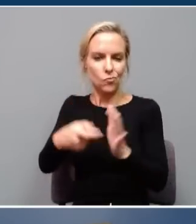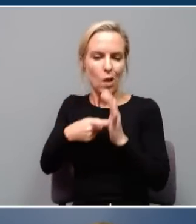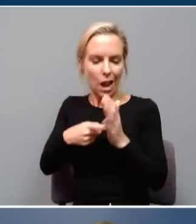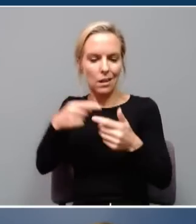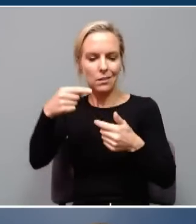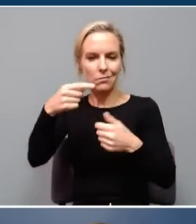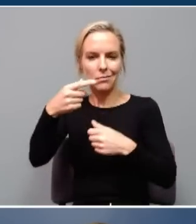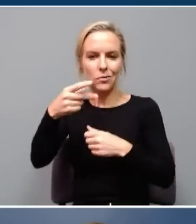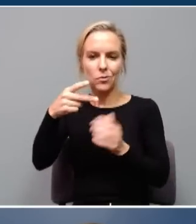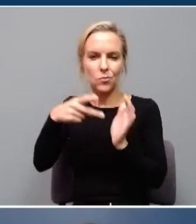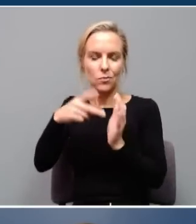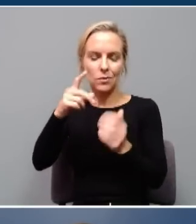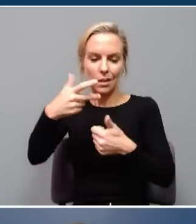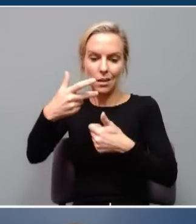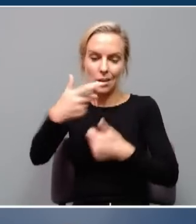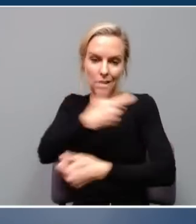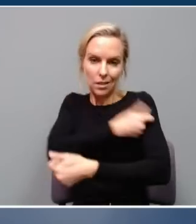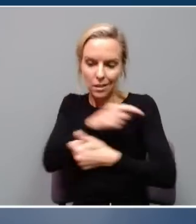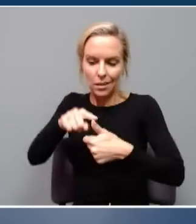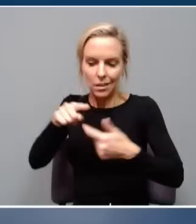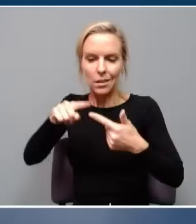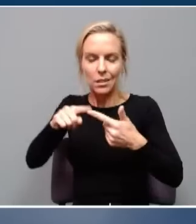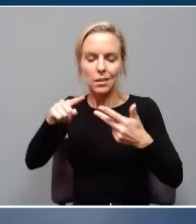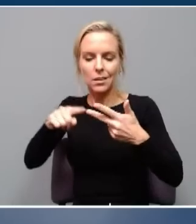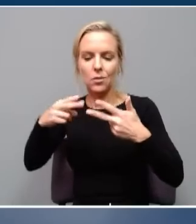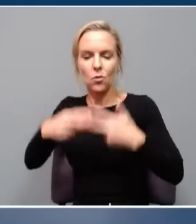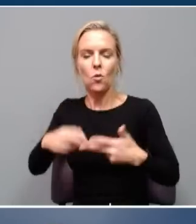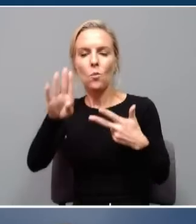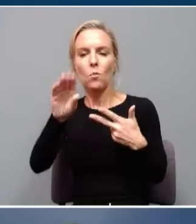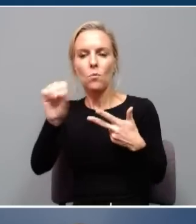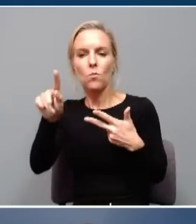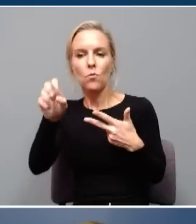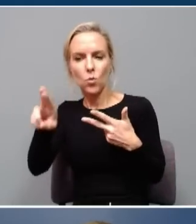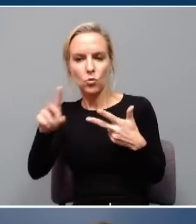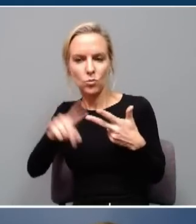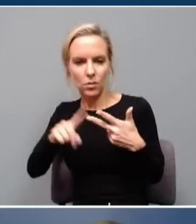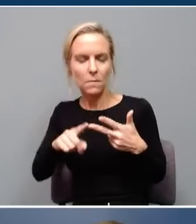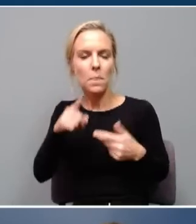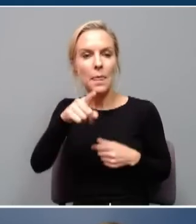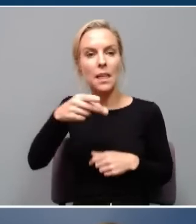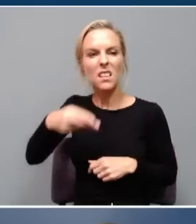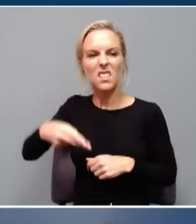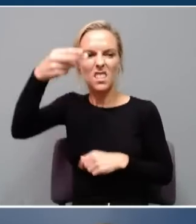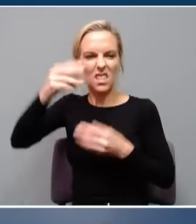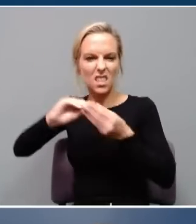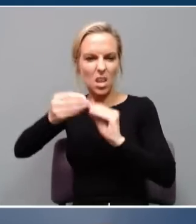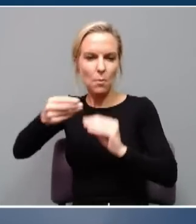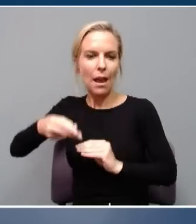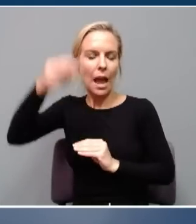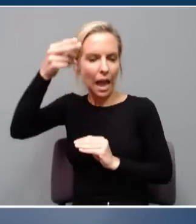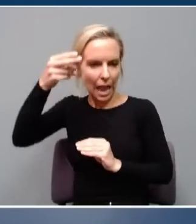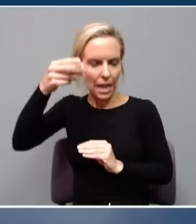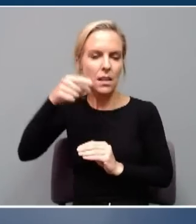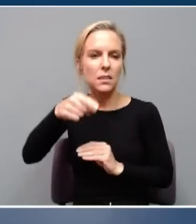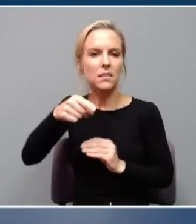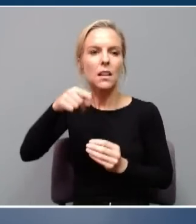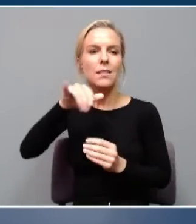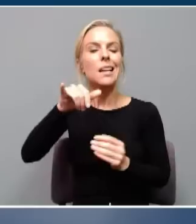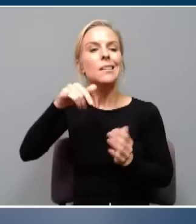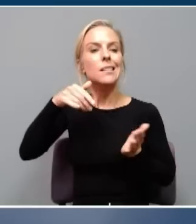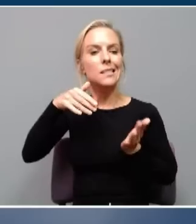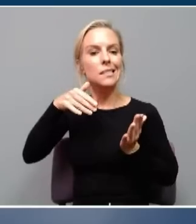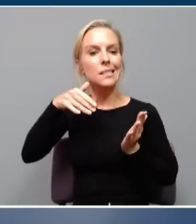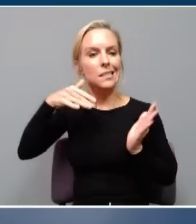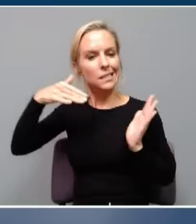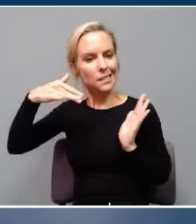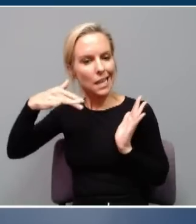sure that their level of immunity remains high. It's also the group that at least the studies suggest immunity begins to wane